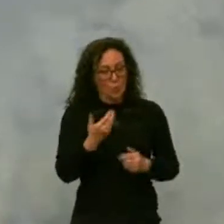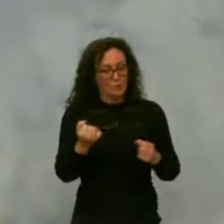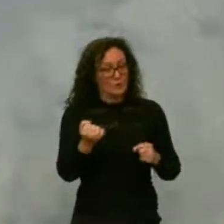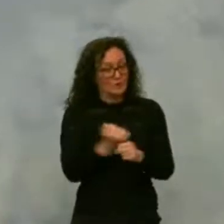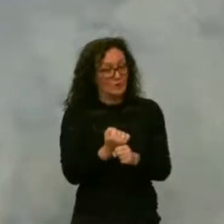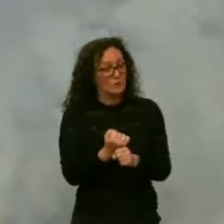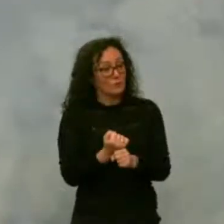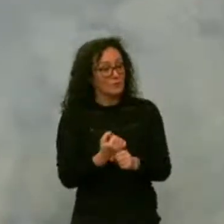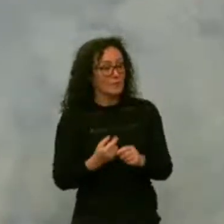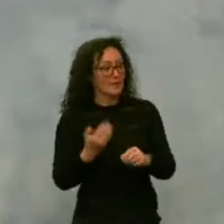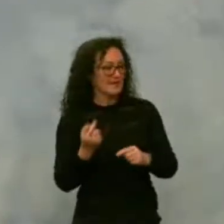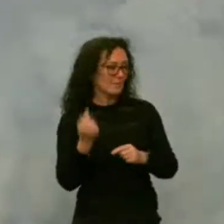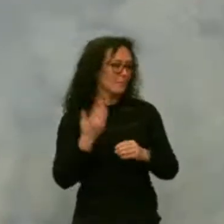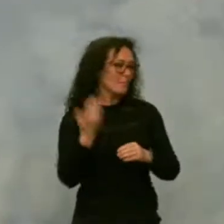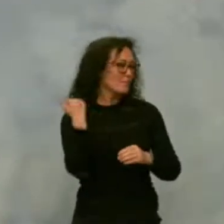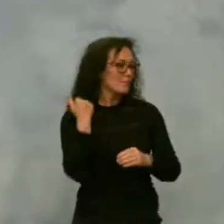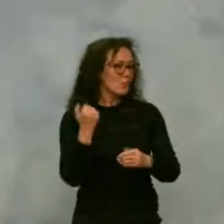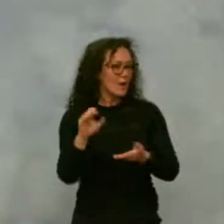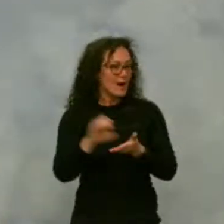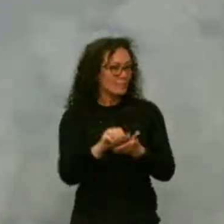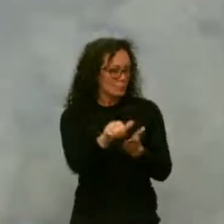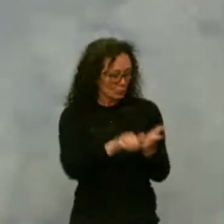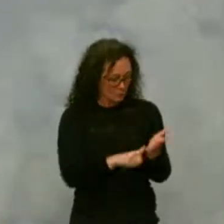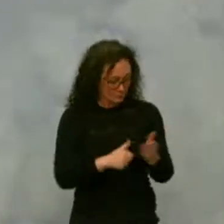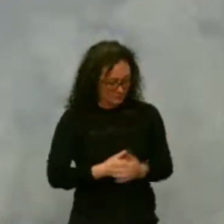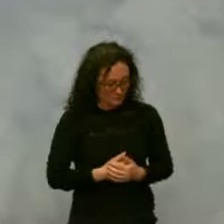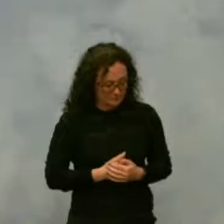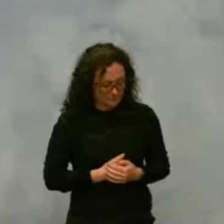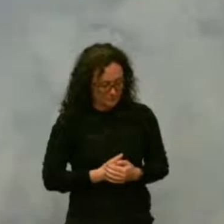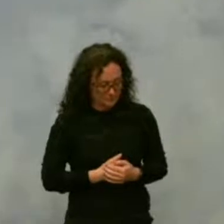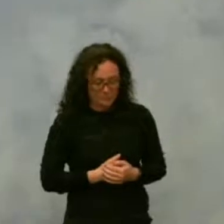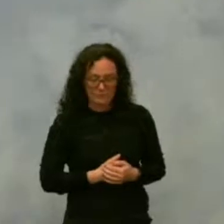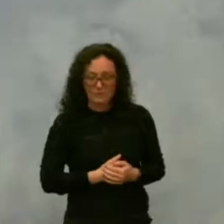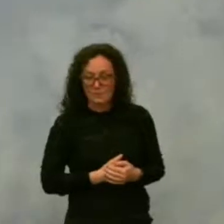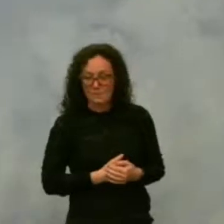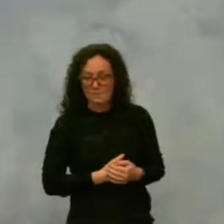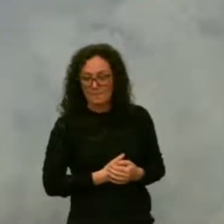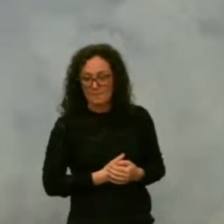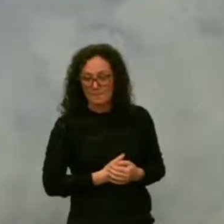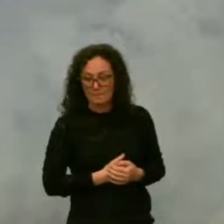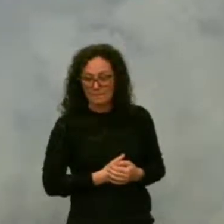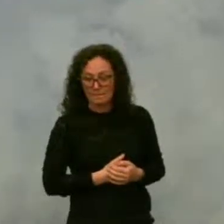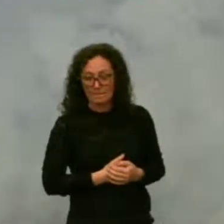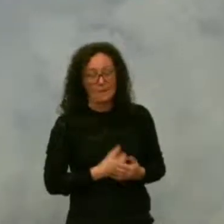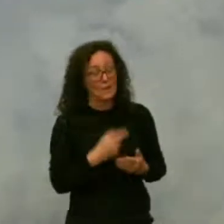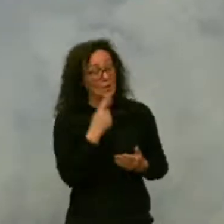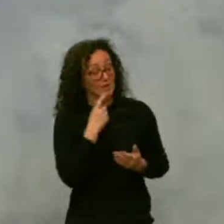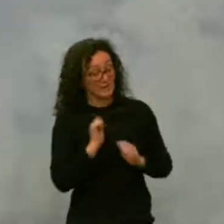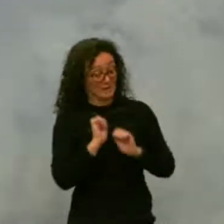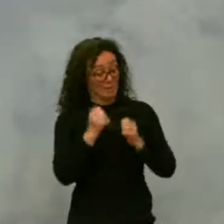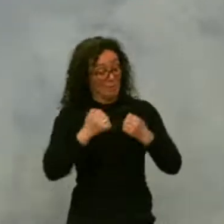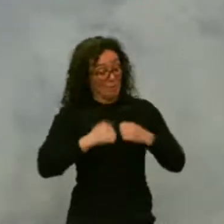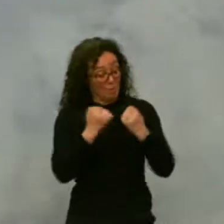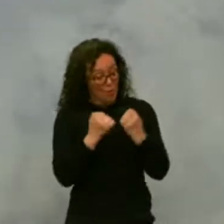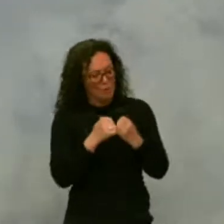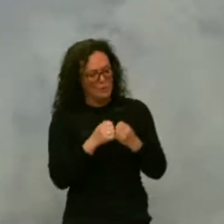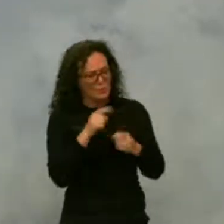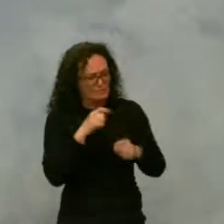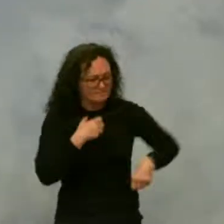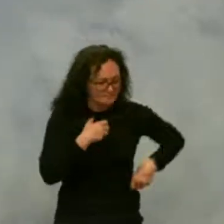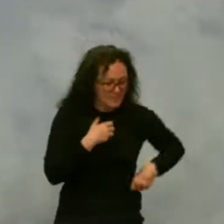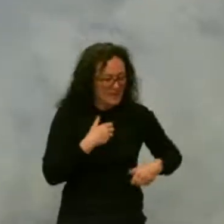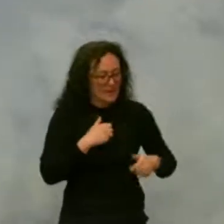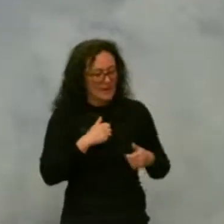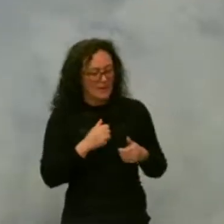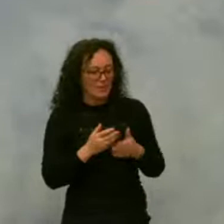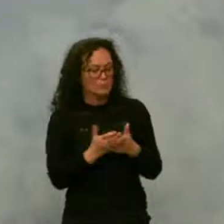well. Under delegated powers, the Executive Director of Finance and Corporate Resources will take the most appropriate form of borrowing, depending on interest